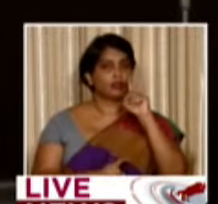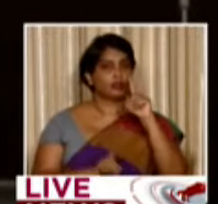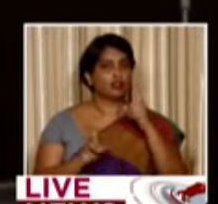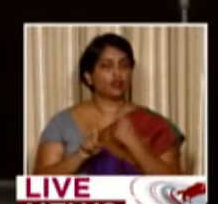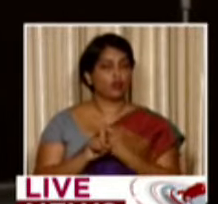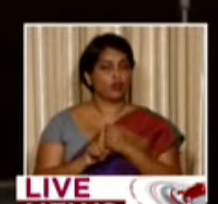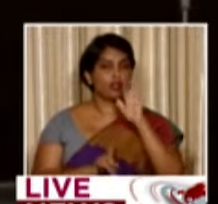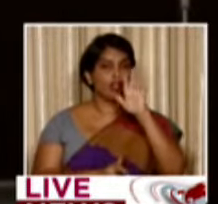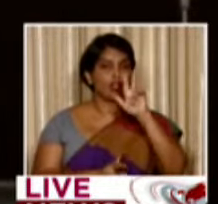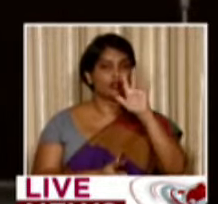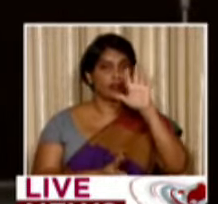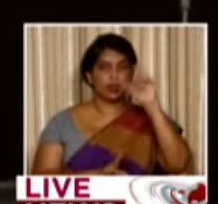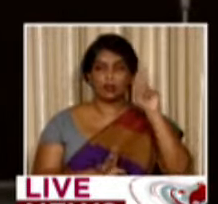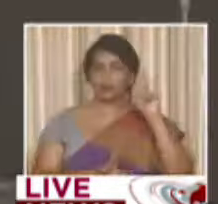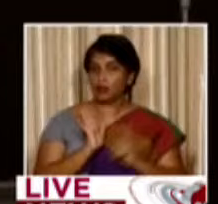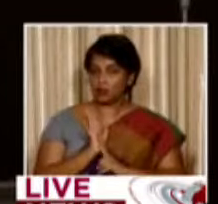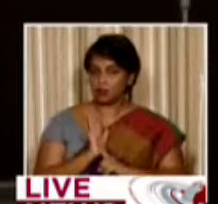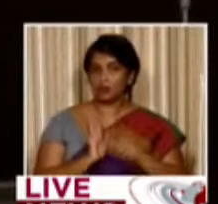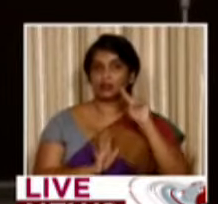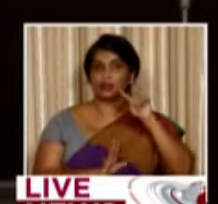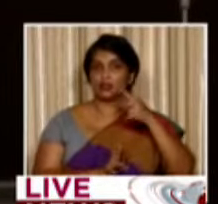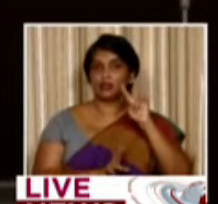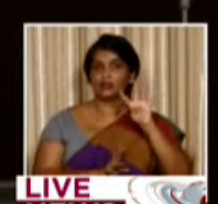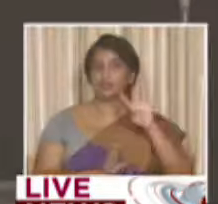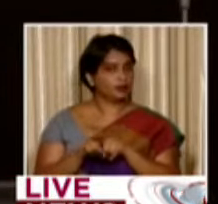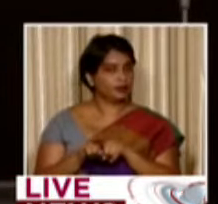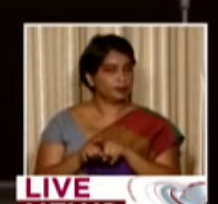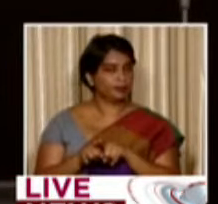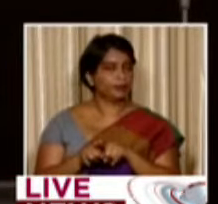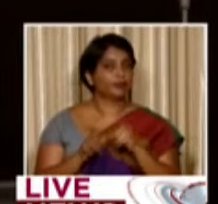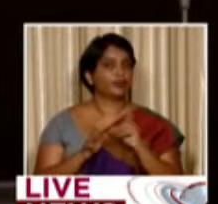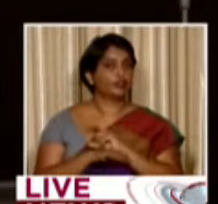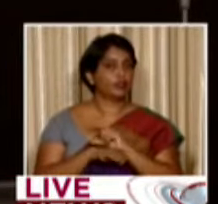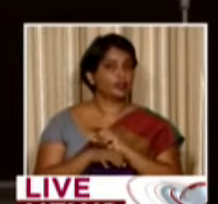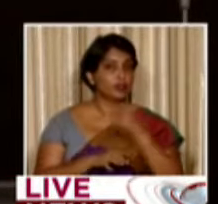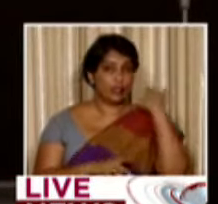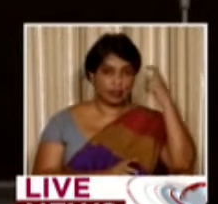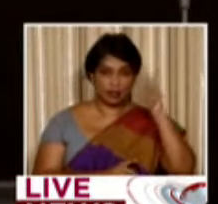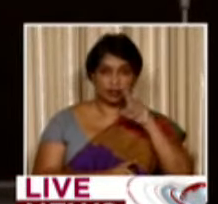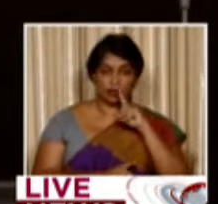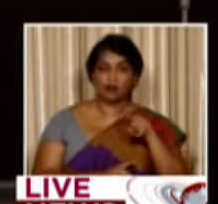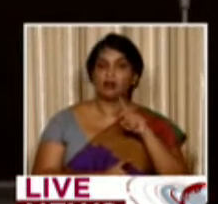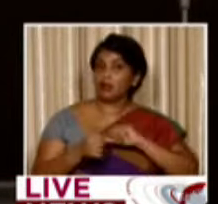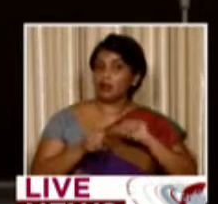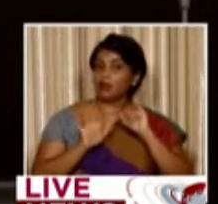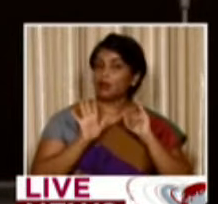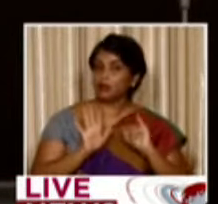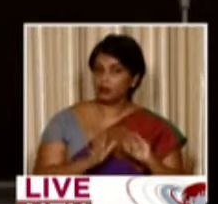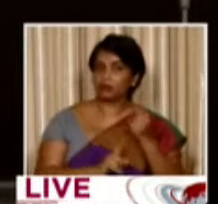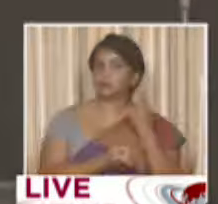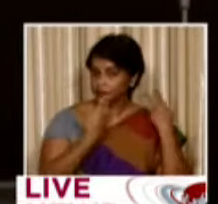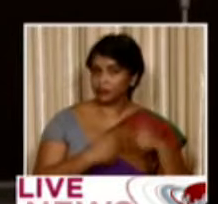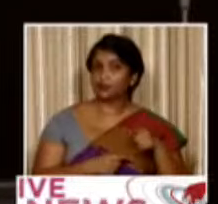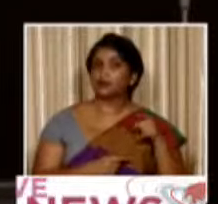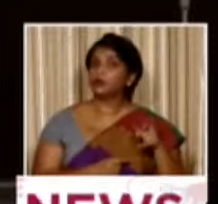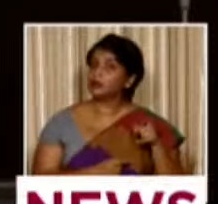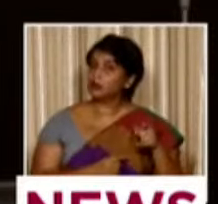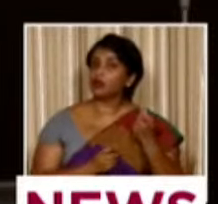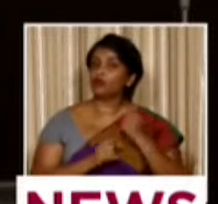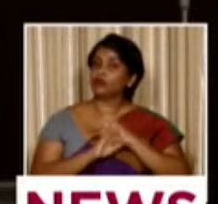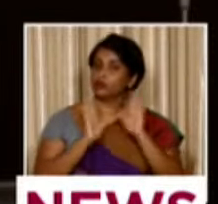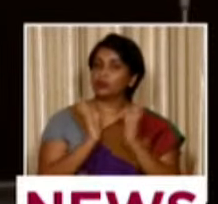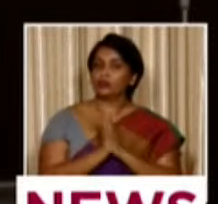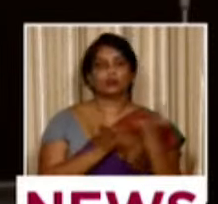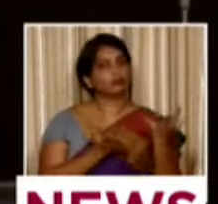six companies, the government has charged a sum of over 318 million rupees as additional taxes. Six more companies are being